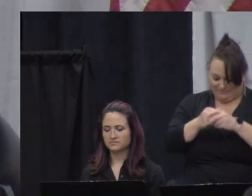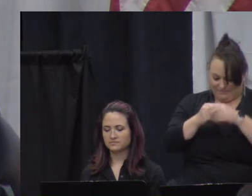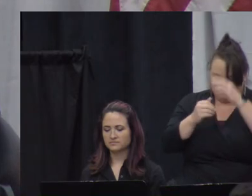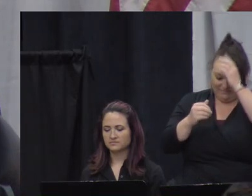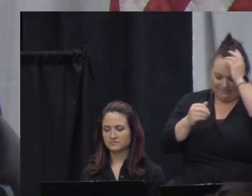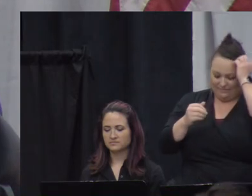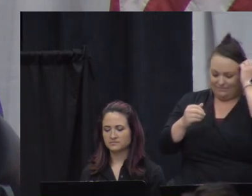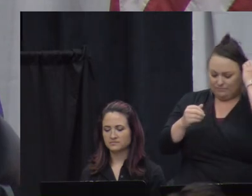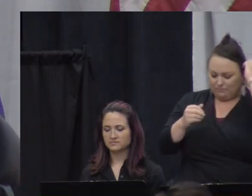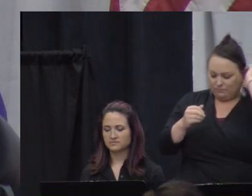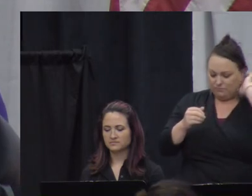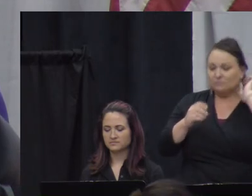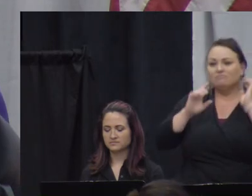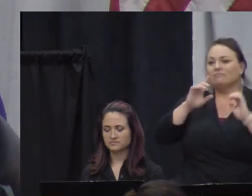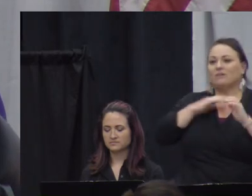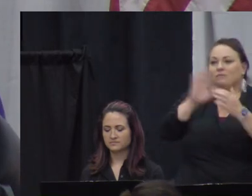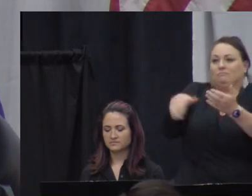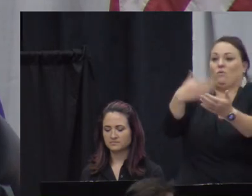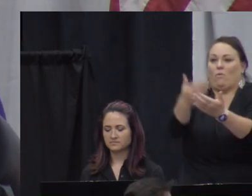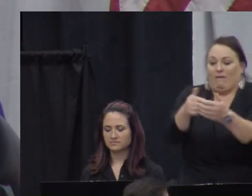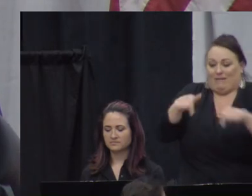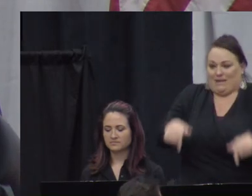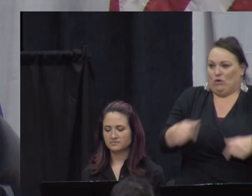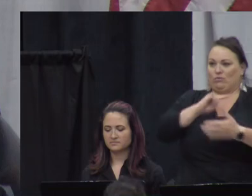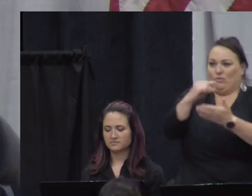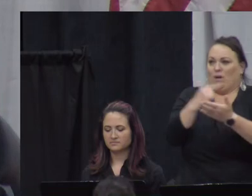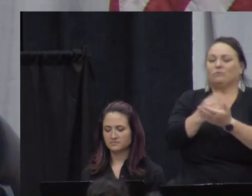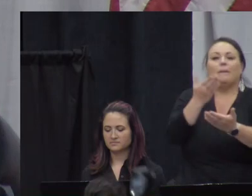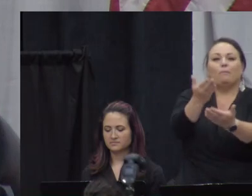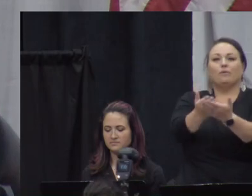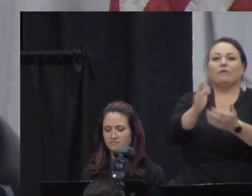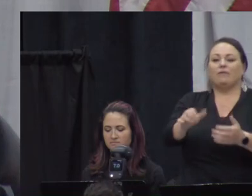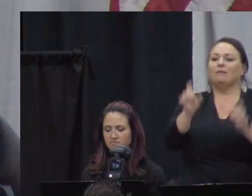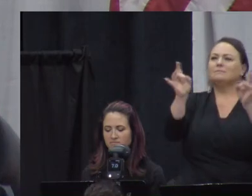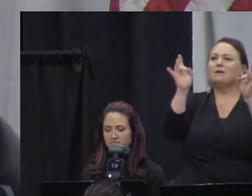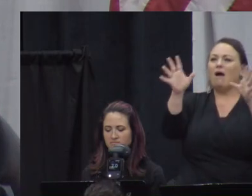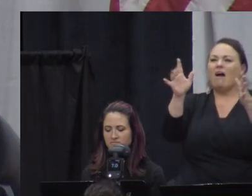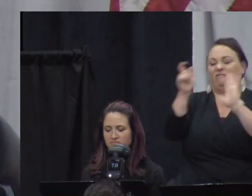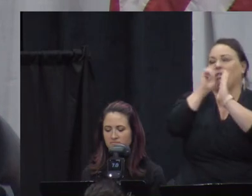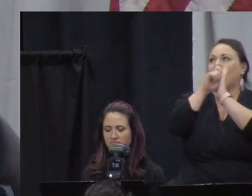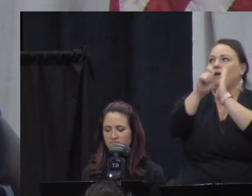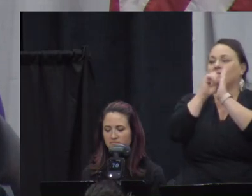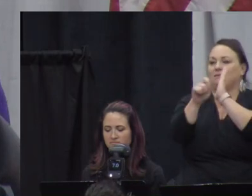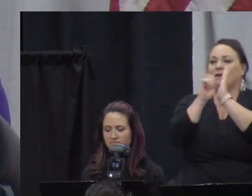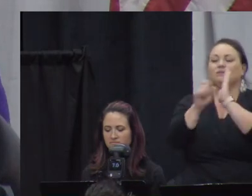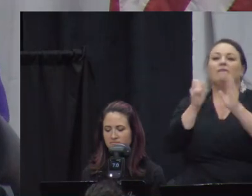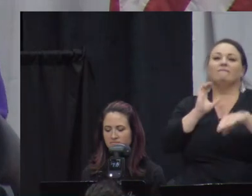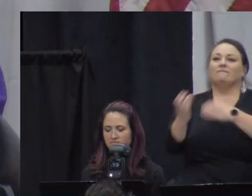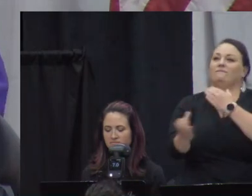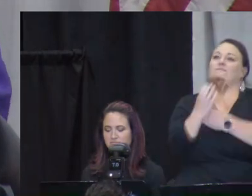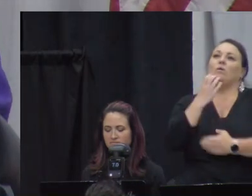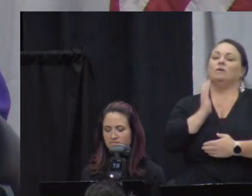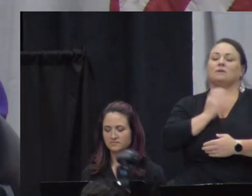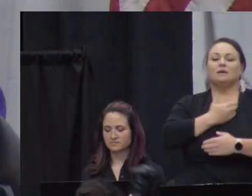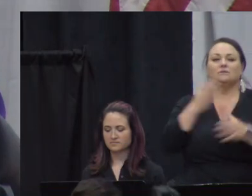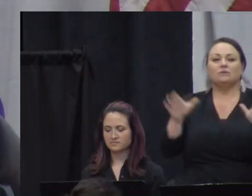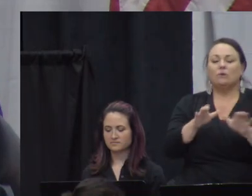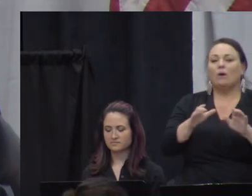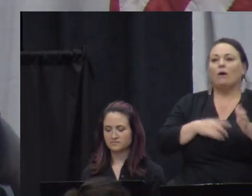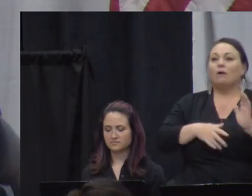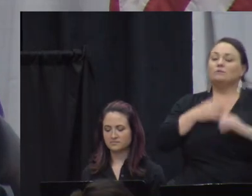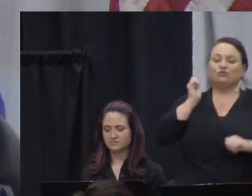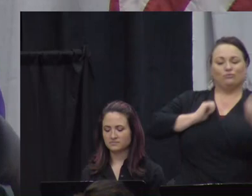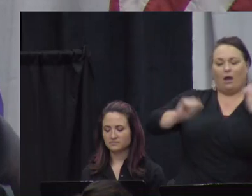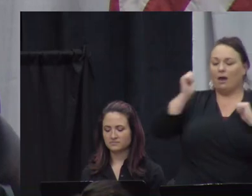Just making it here is proof of that. We have made it through all the awful annotations we were forced to do, the pointless